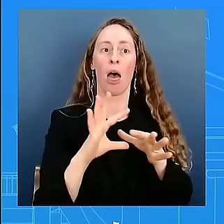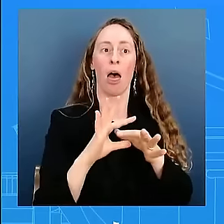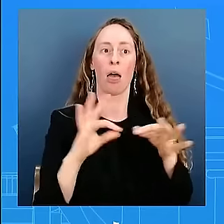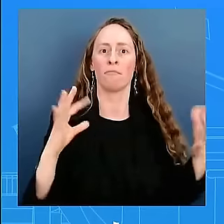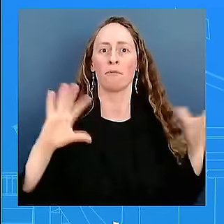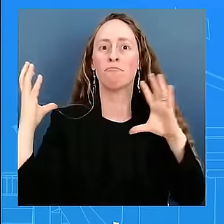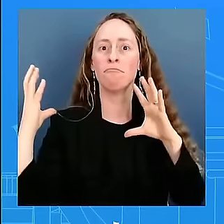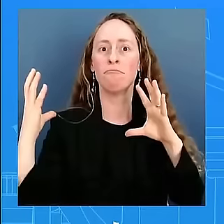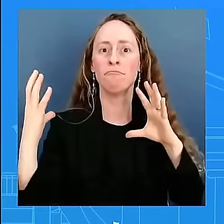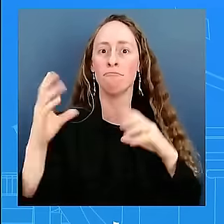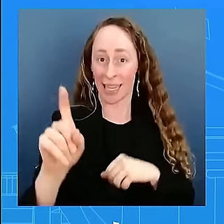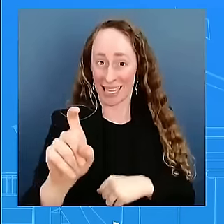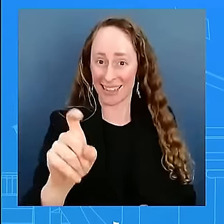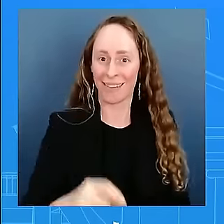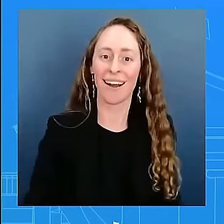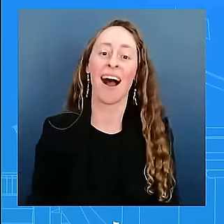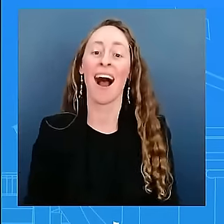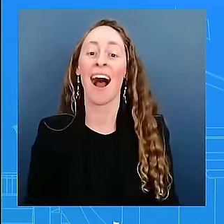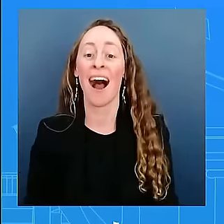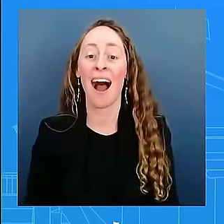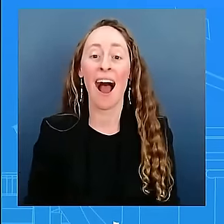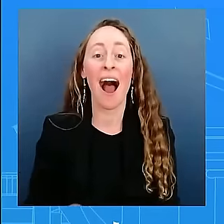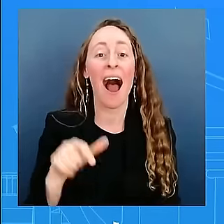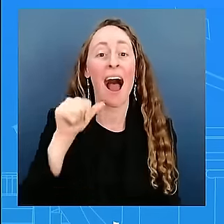I said I had nothing to share.